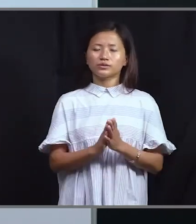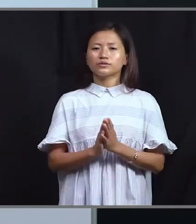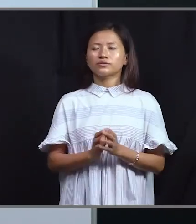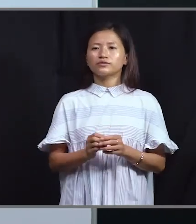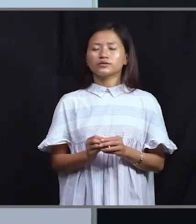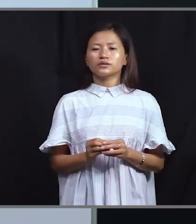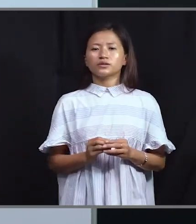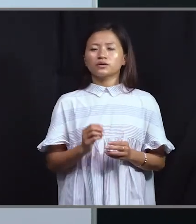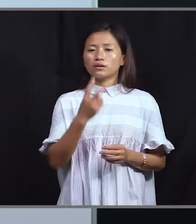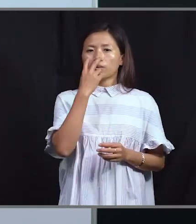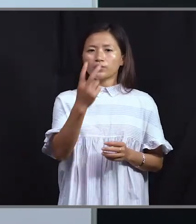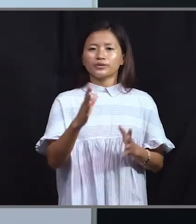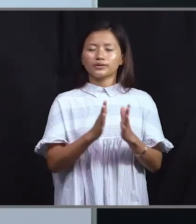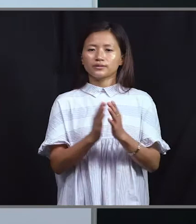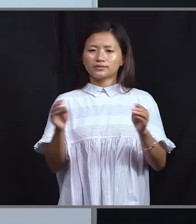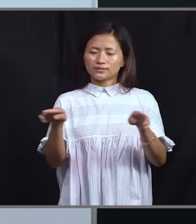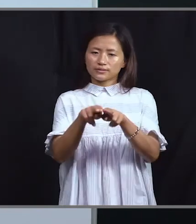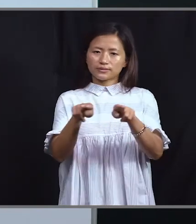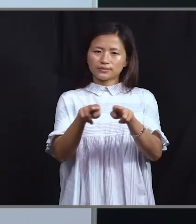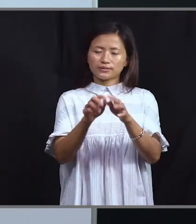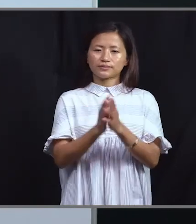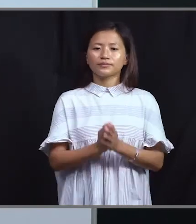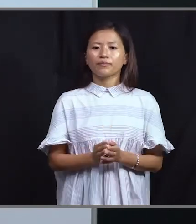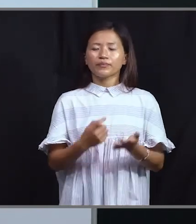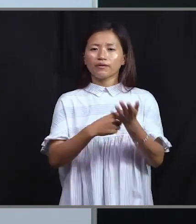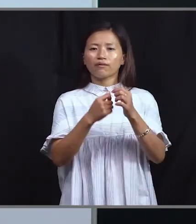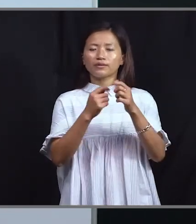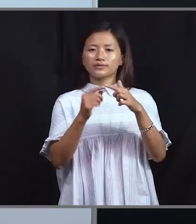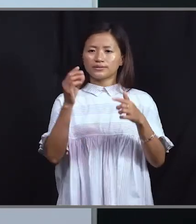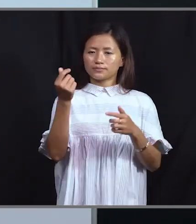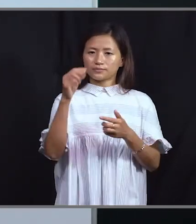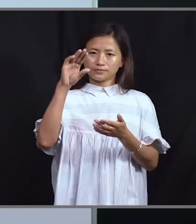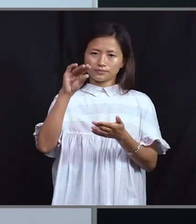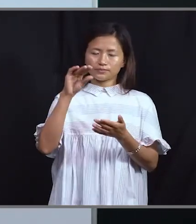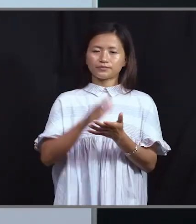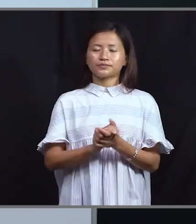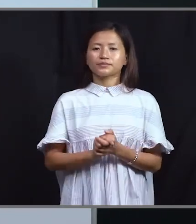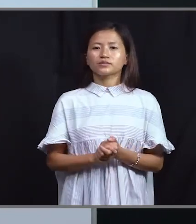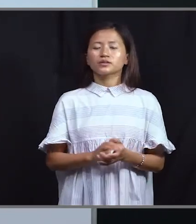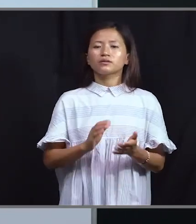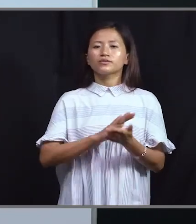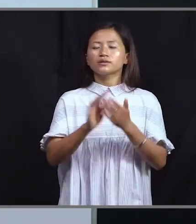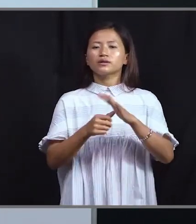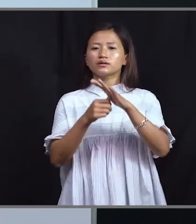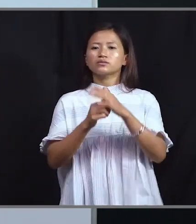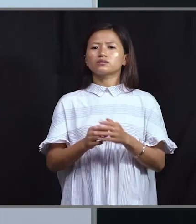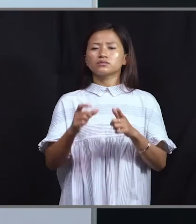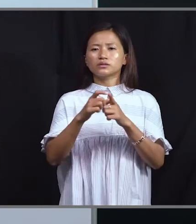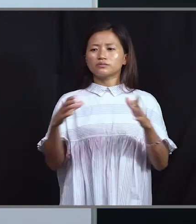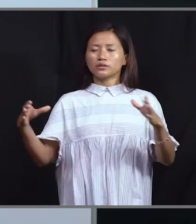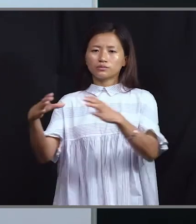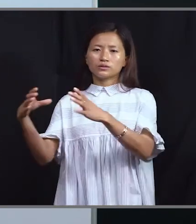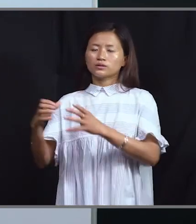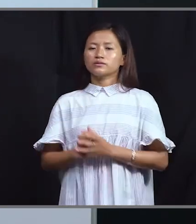what? Operate at the same rate, isn't it? So all those heads or departments has to organize